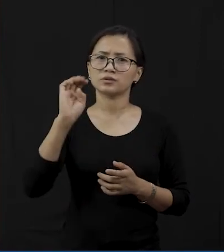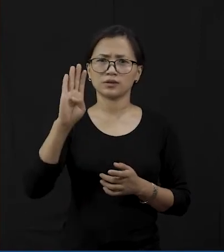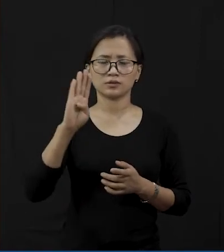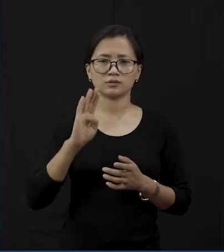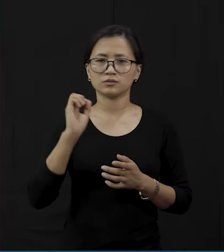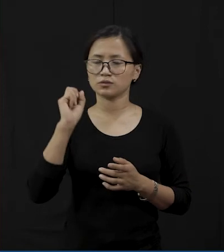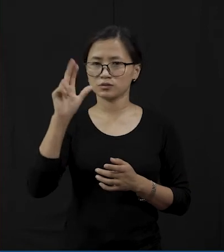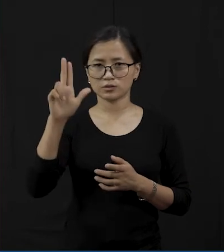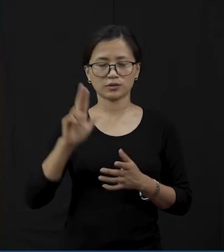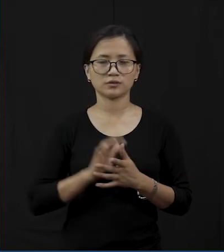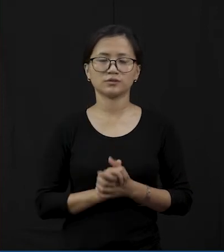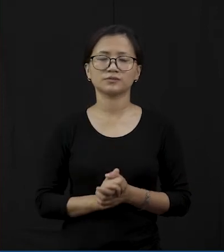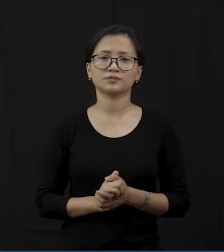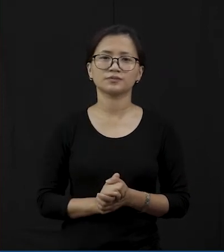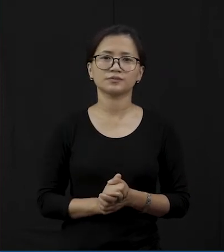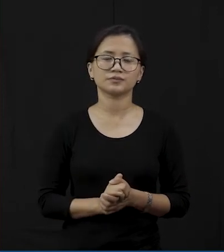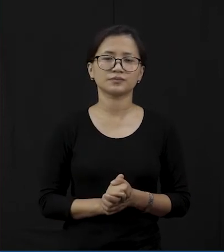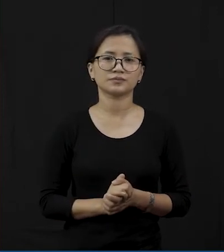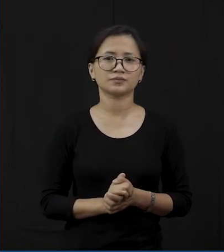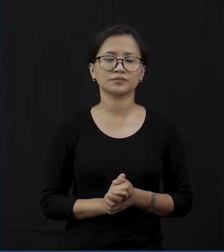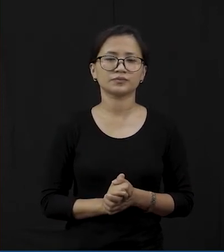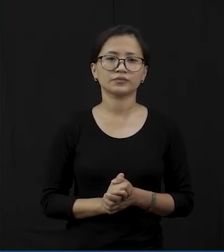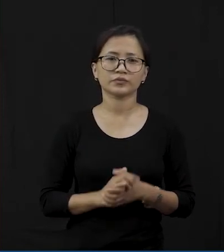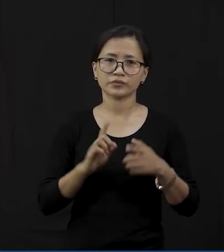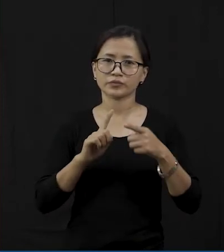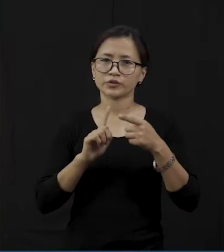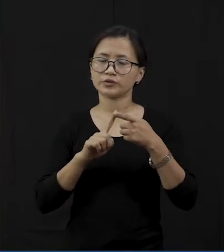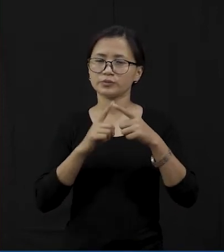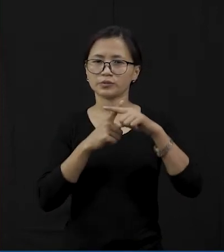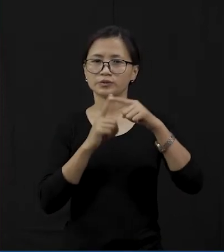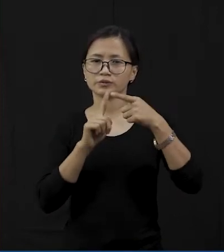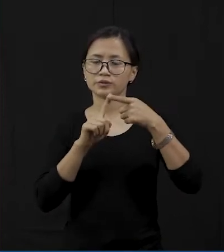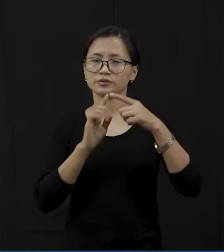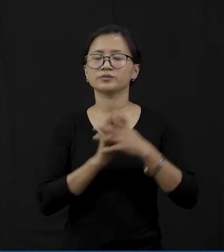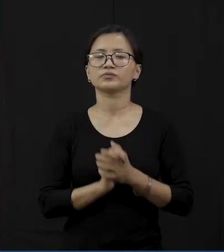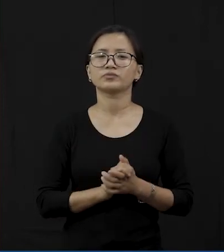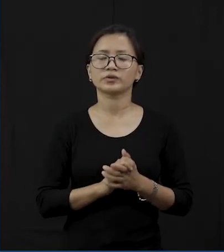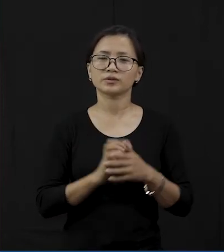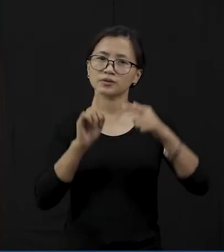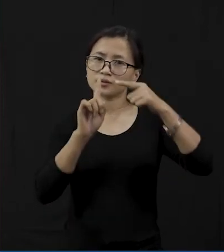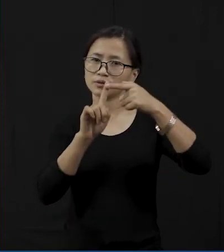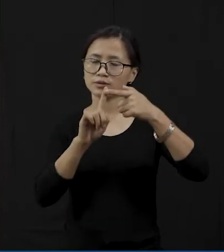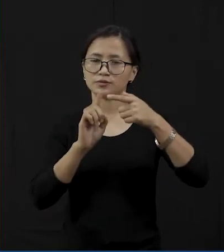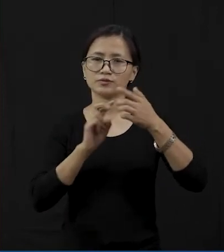means even plus even makes even.